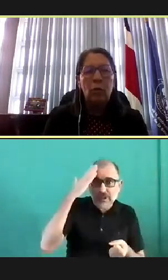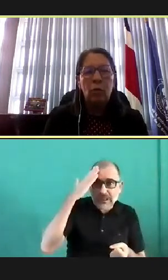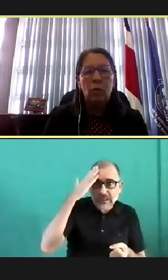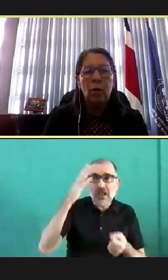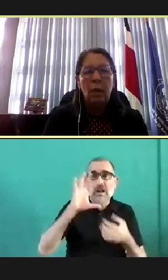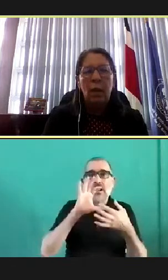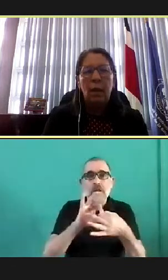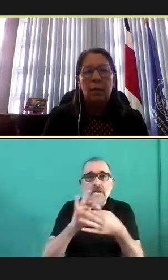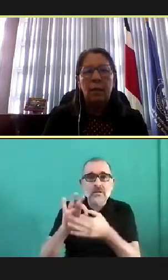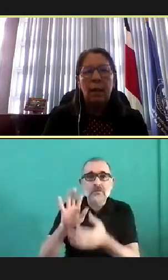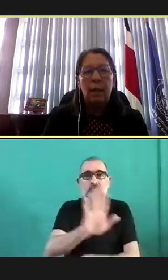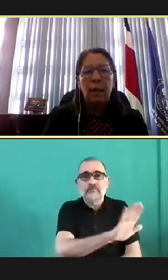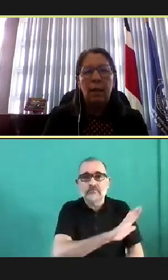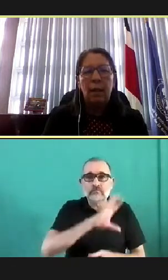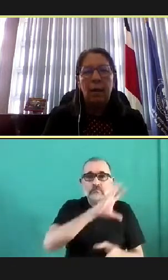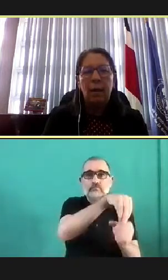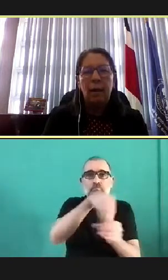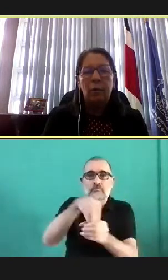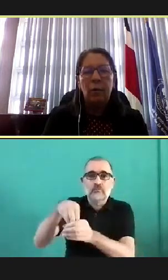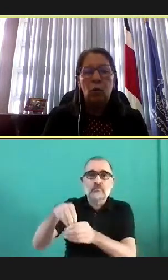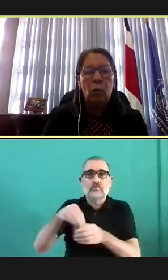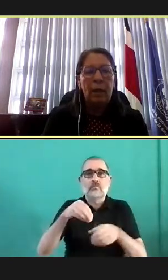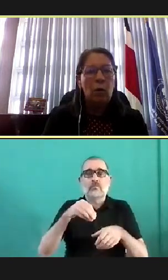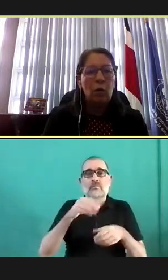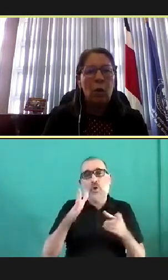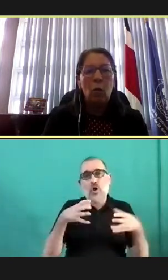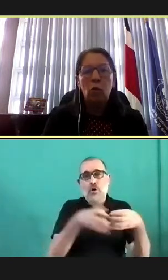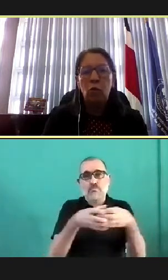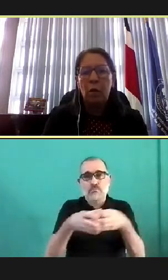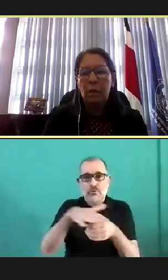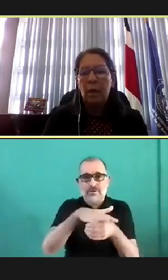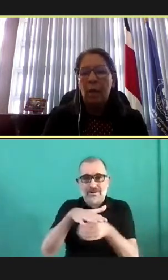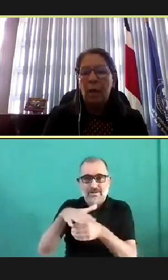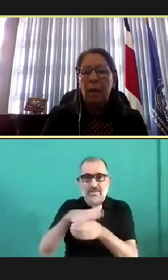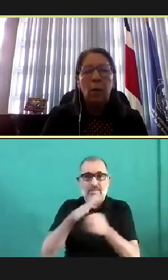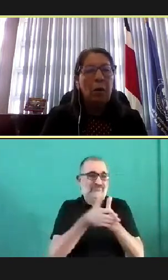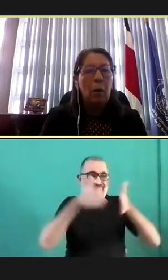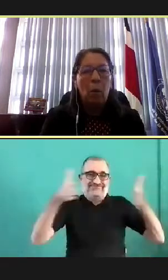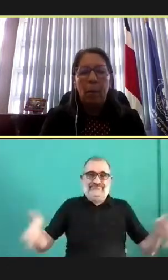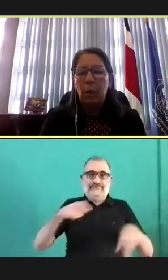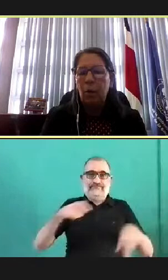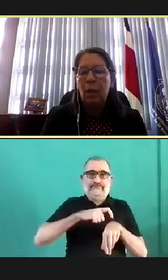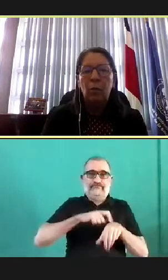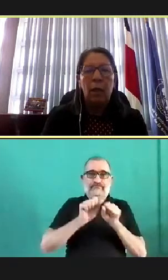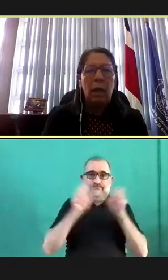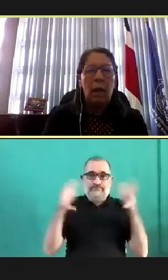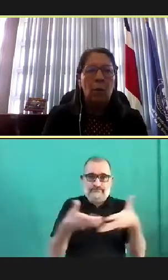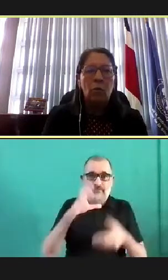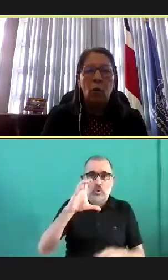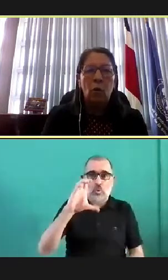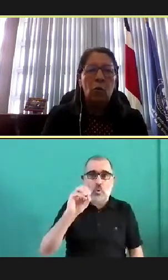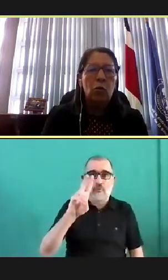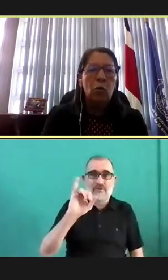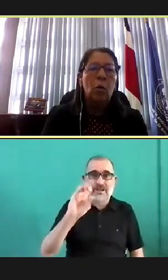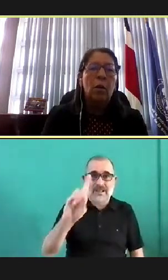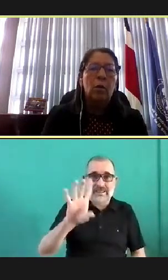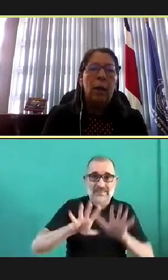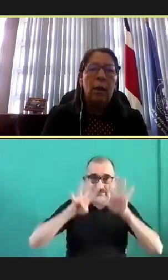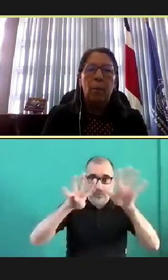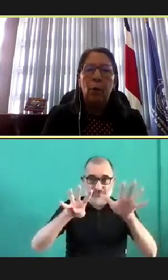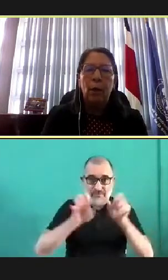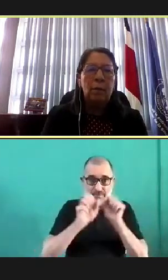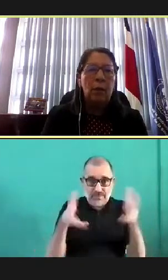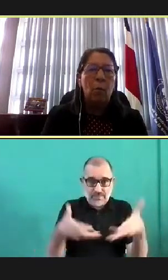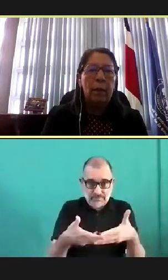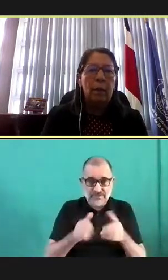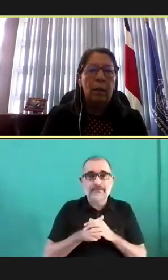health on older adults during the COVID-19 health emergency in Costa Rica and Spain. Also,